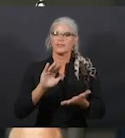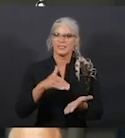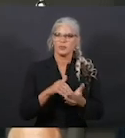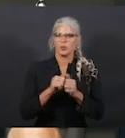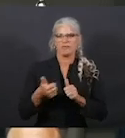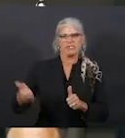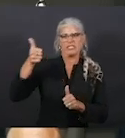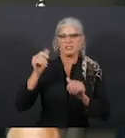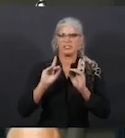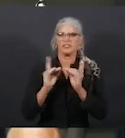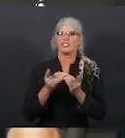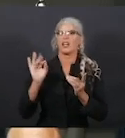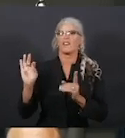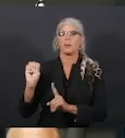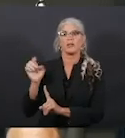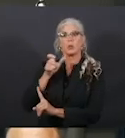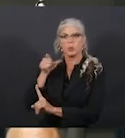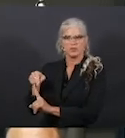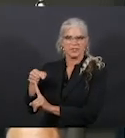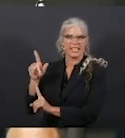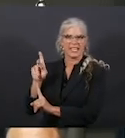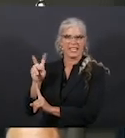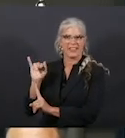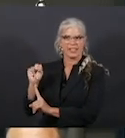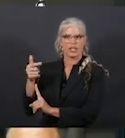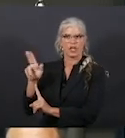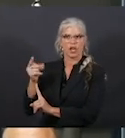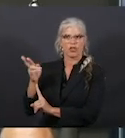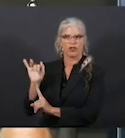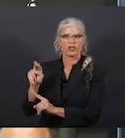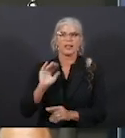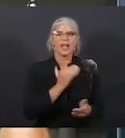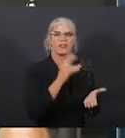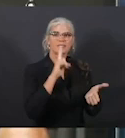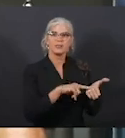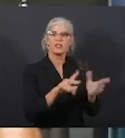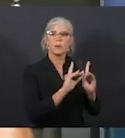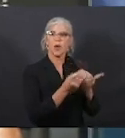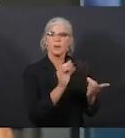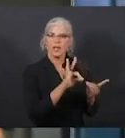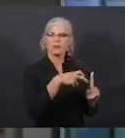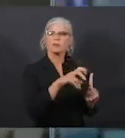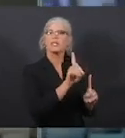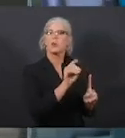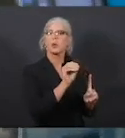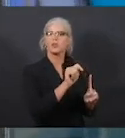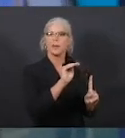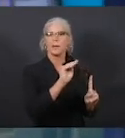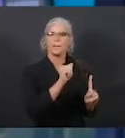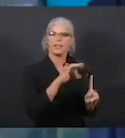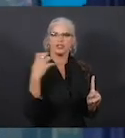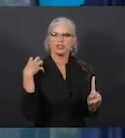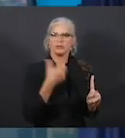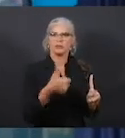Emergency Management Kevin Guthrie, Jared Perdue, our Secretary of Florida Department of Transportation, and Major General John Haas, our Adjutant General